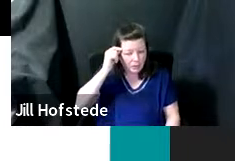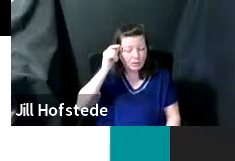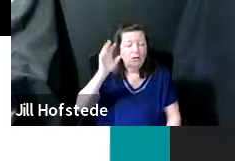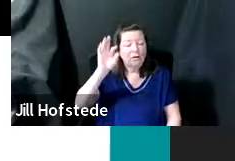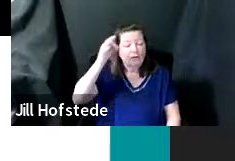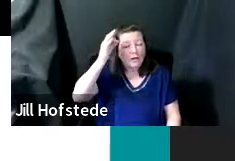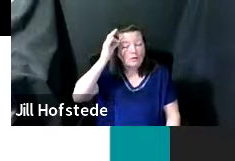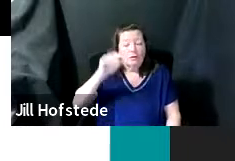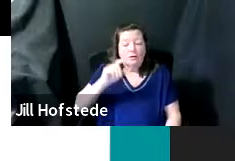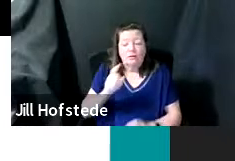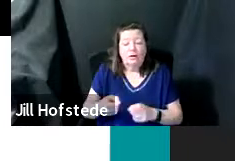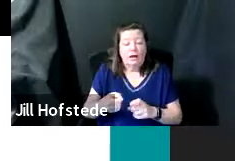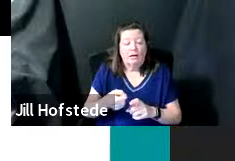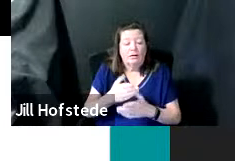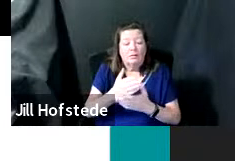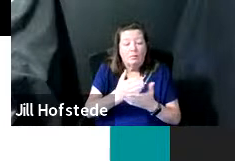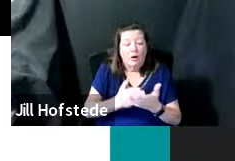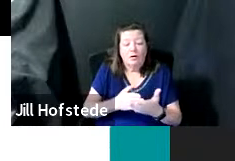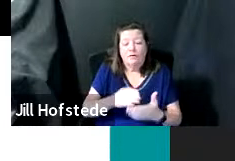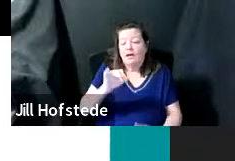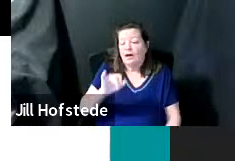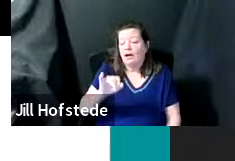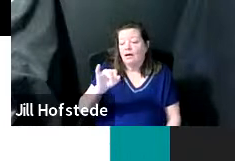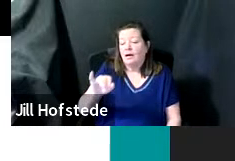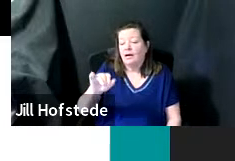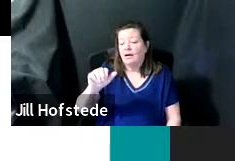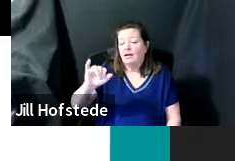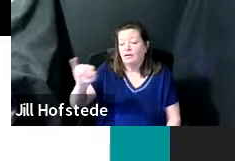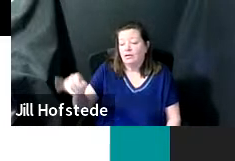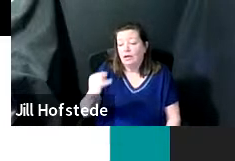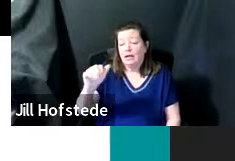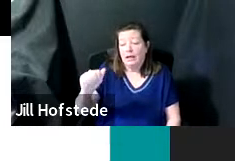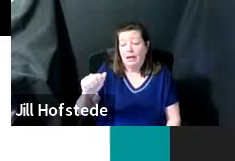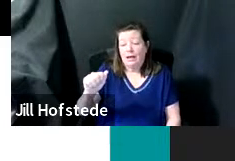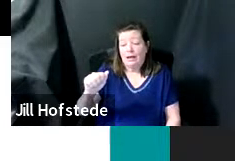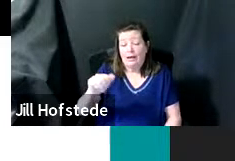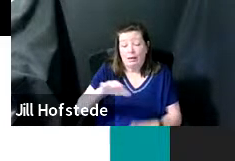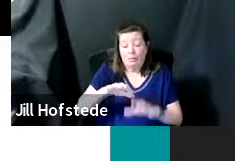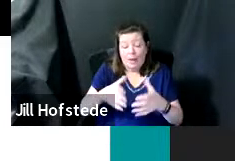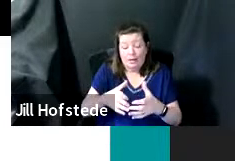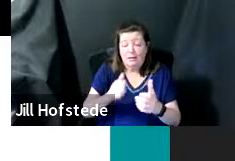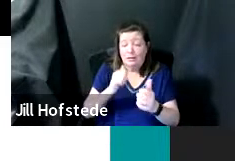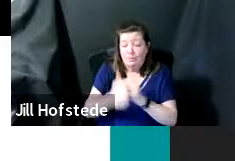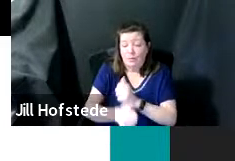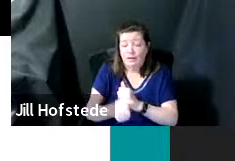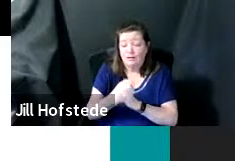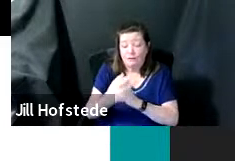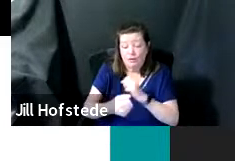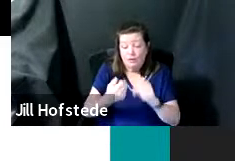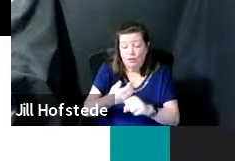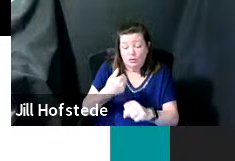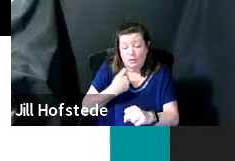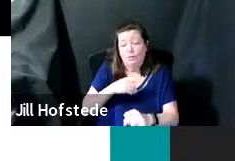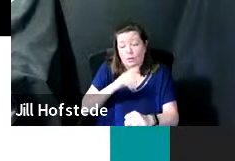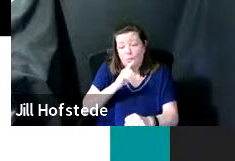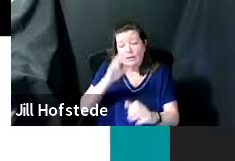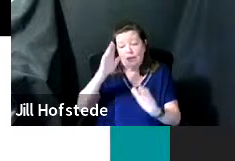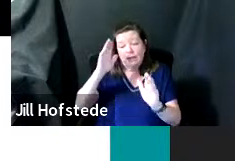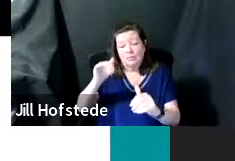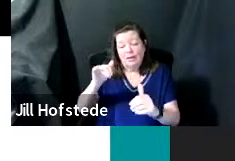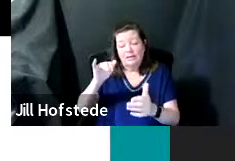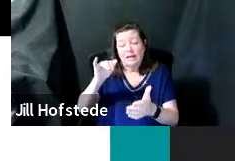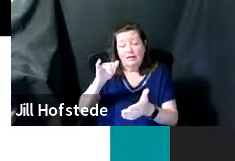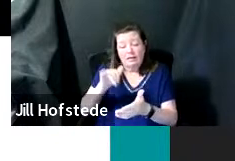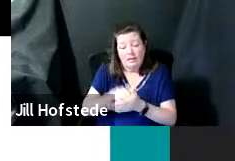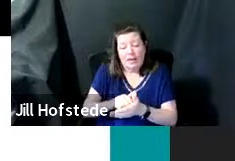is part of the IIJA package that passed a couple of years ago. We are really expecting that kind of notice of